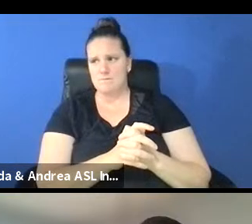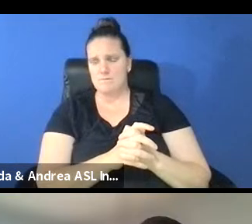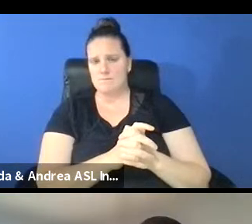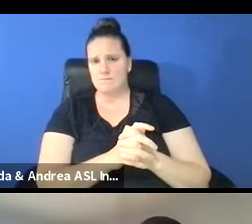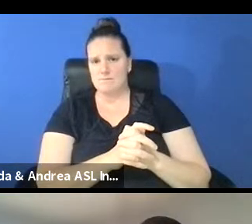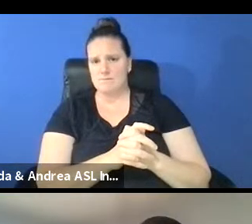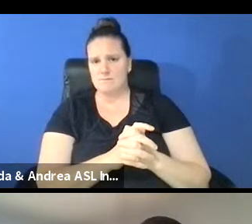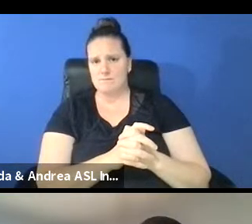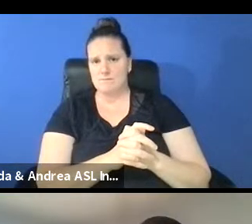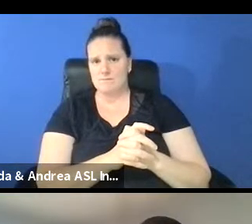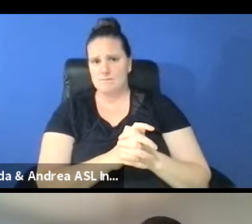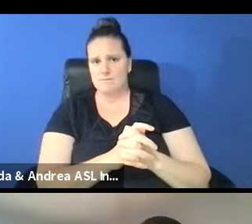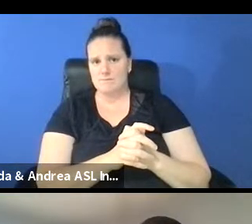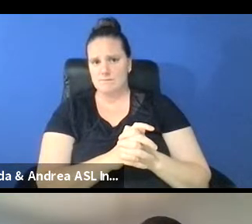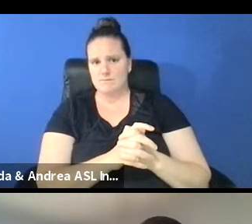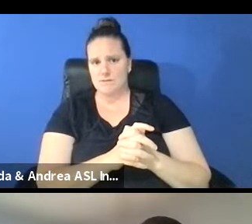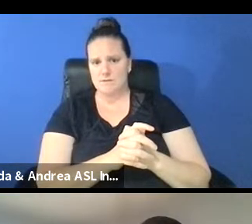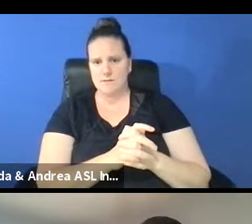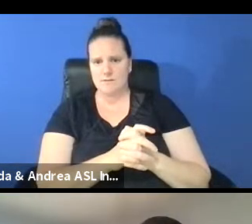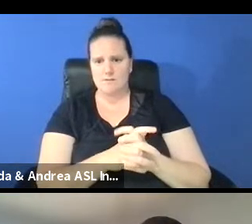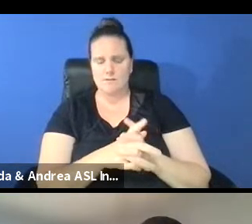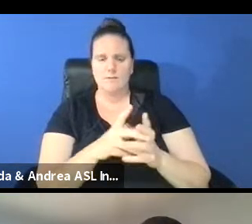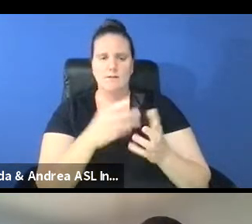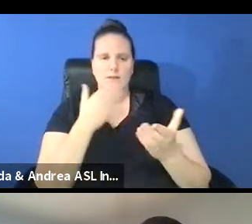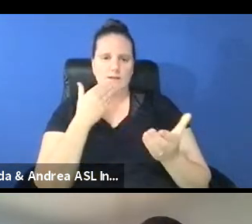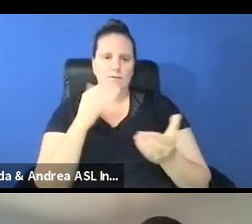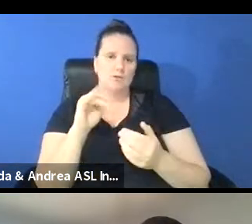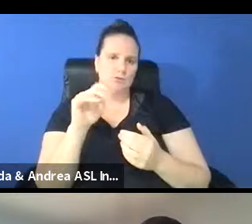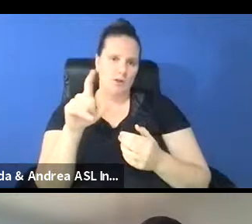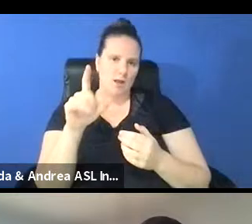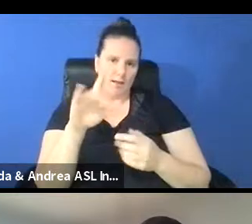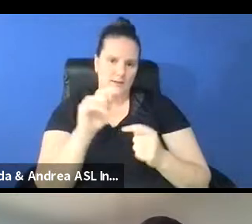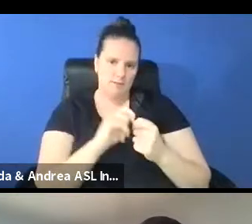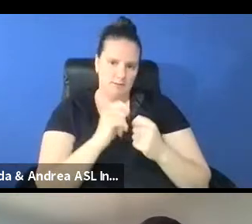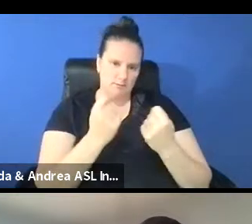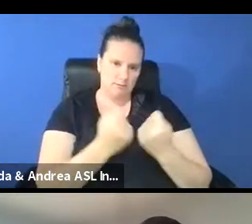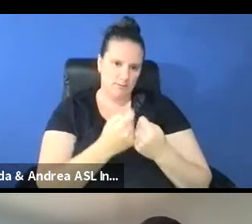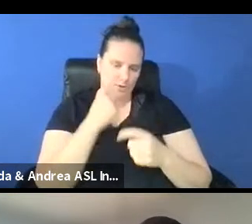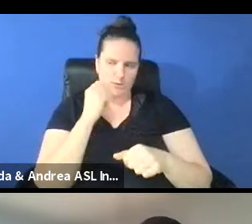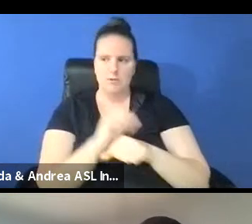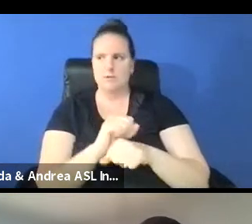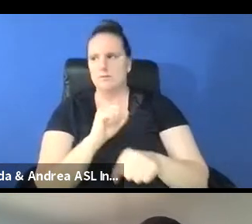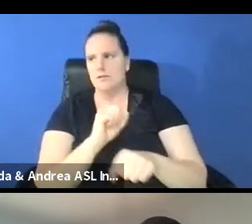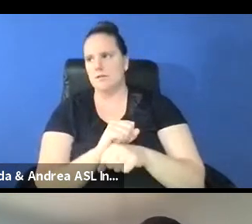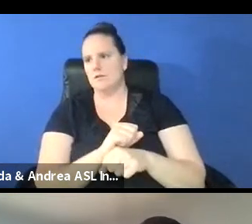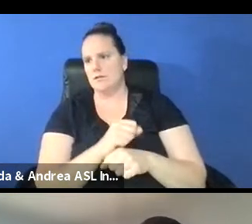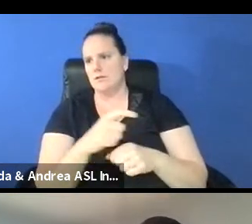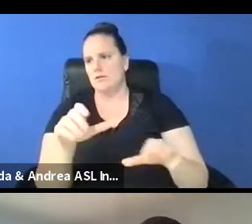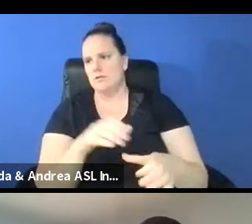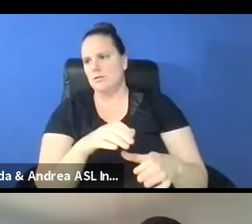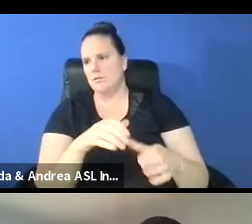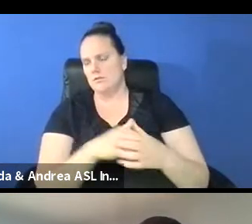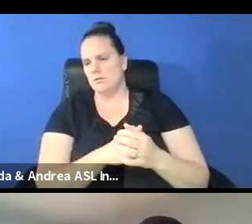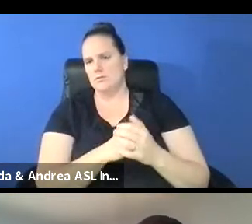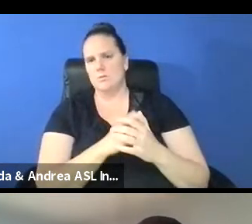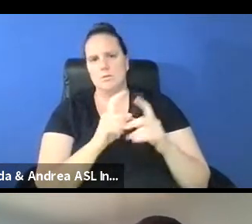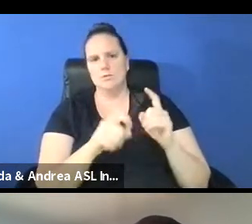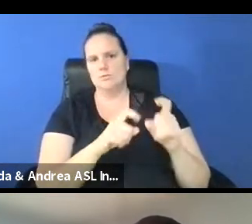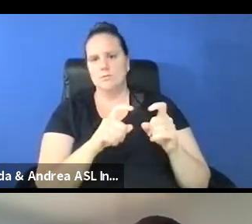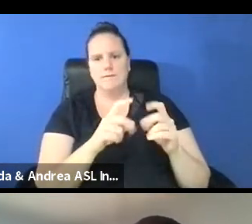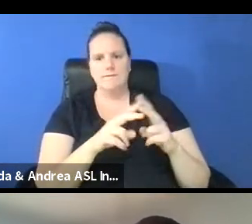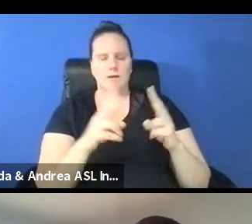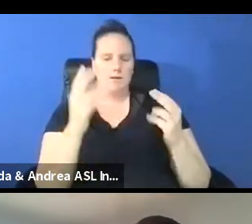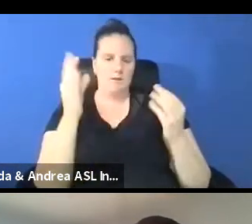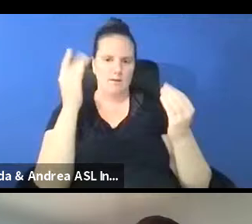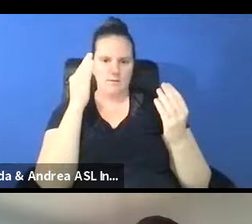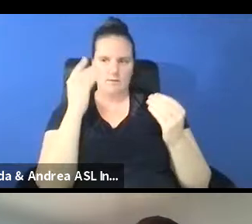I'll say thank you to Jonelle and his team for the work that they're doing and the questions that they came up with. They're very